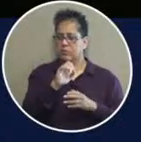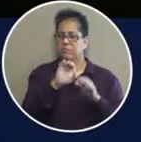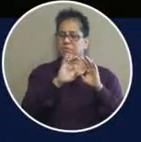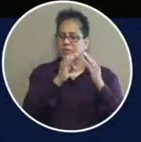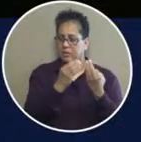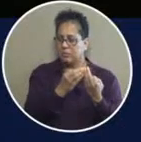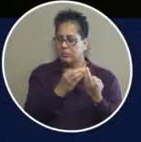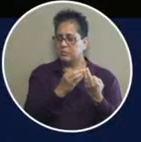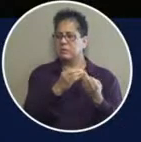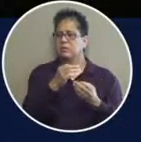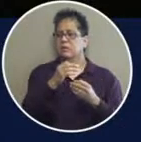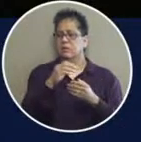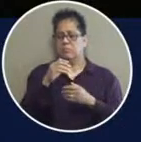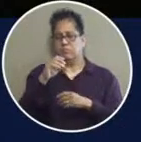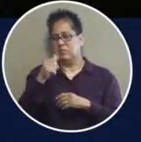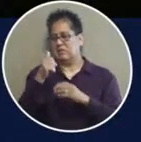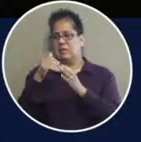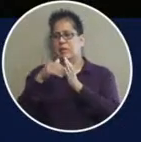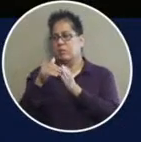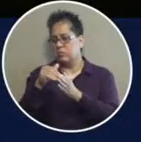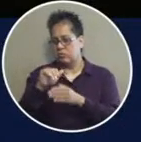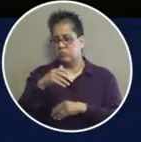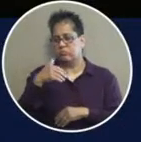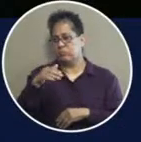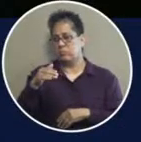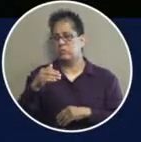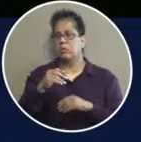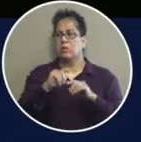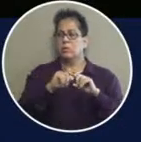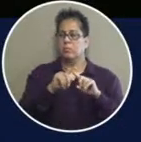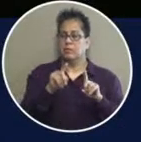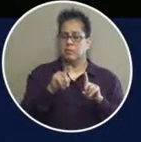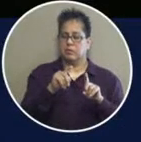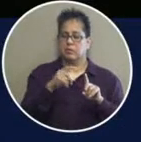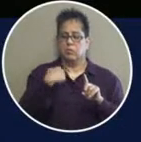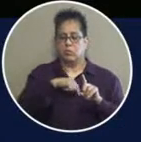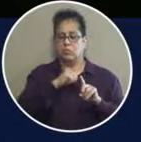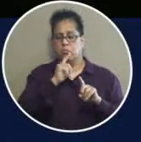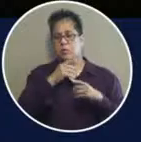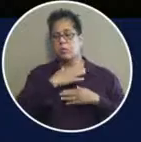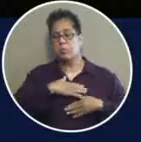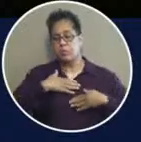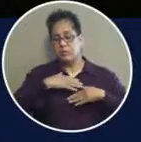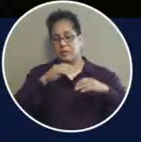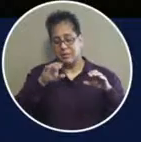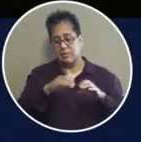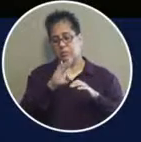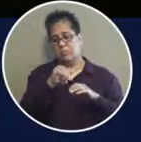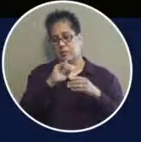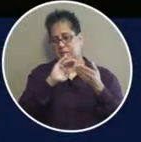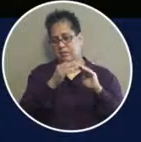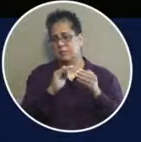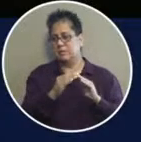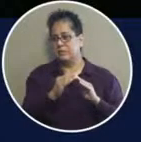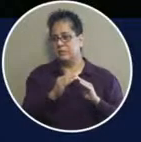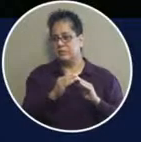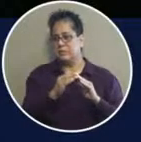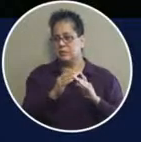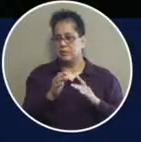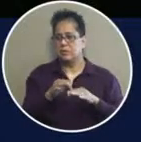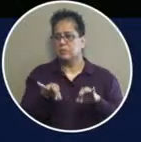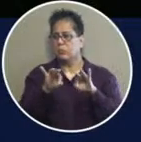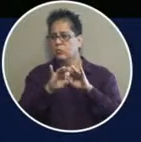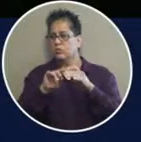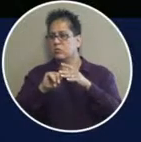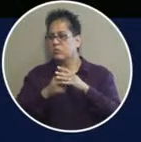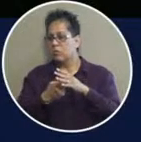assistance when tens of thousands need the same support that we all received. We appreciate action by the city. It's an important start,